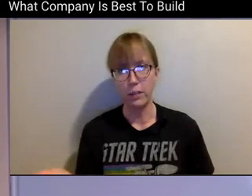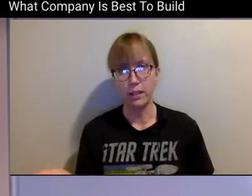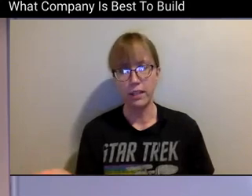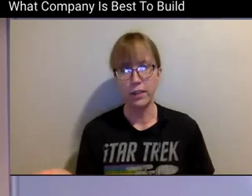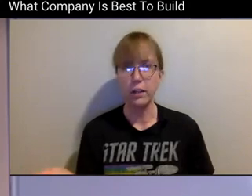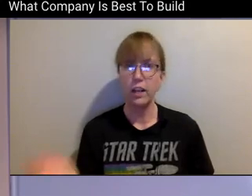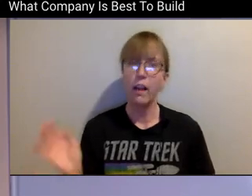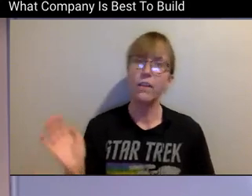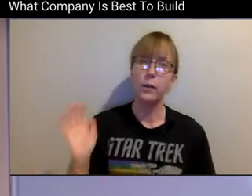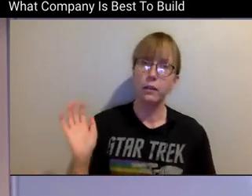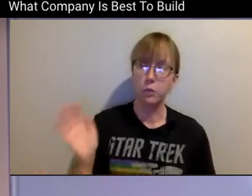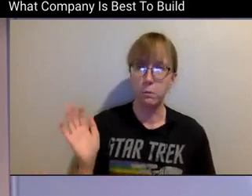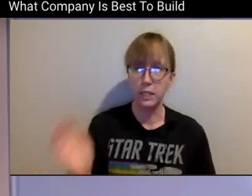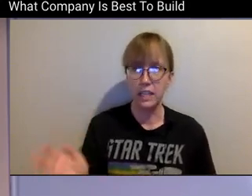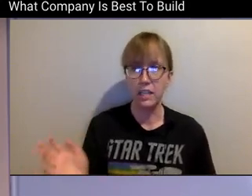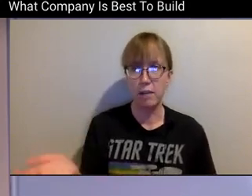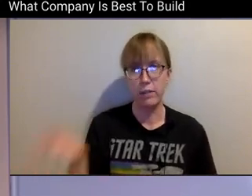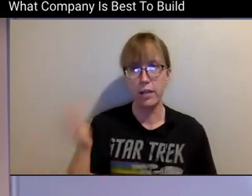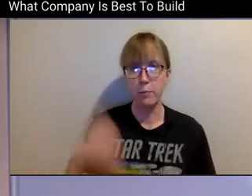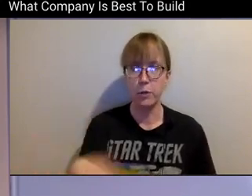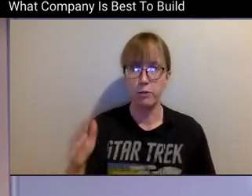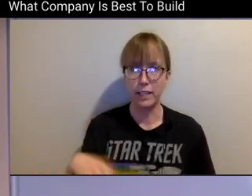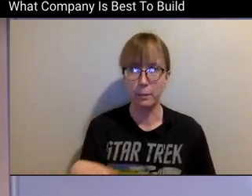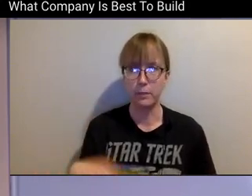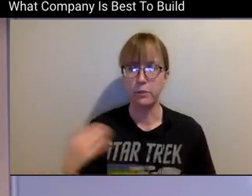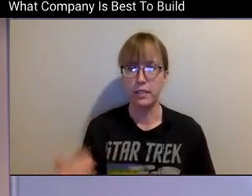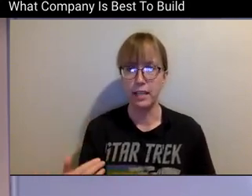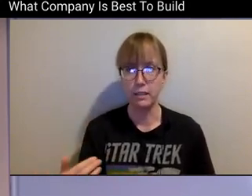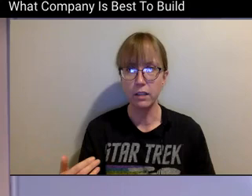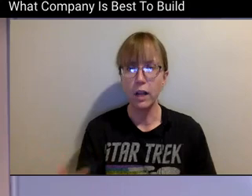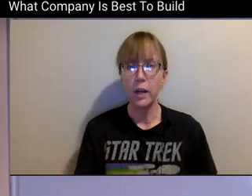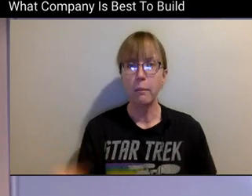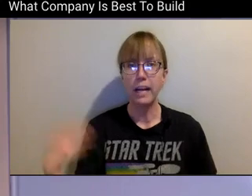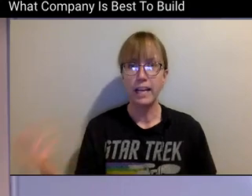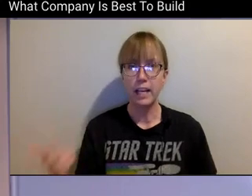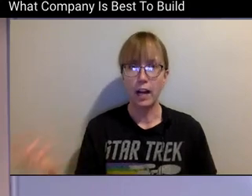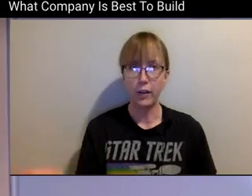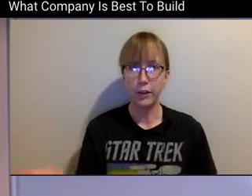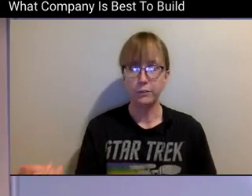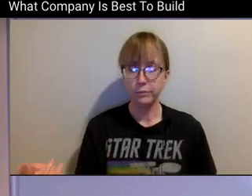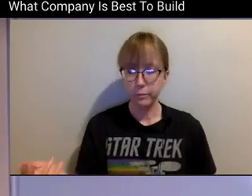100 points on another, and then you get a certain percentage every time your direct sponsors cycle. But